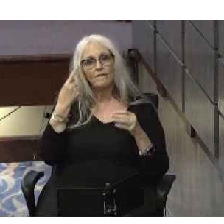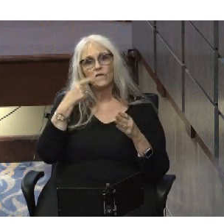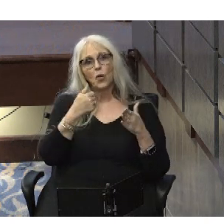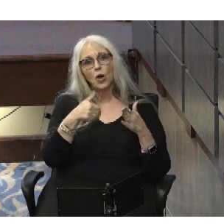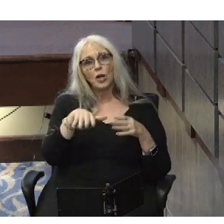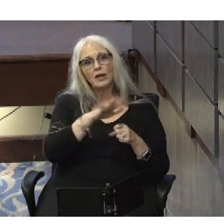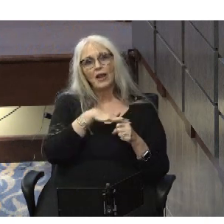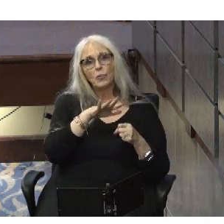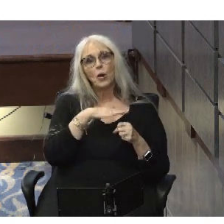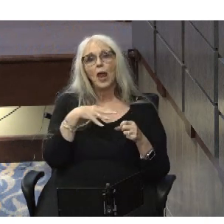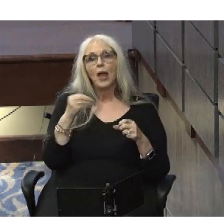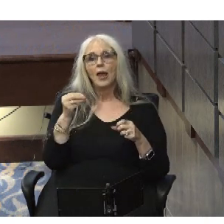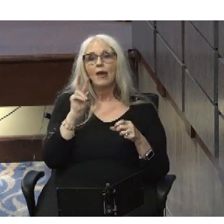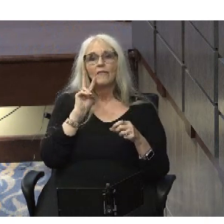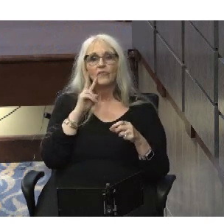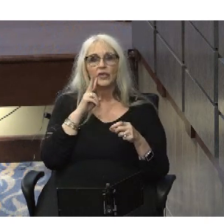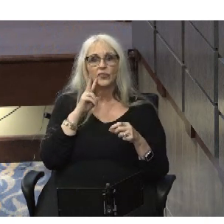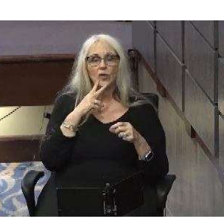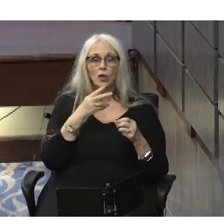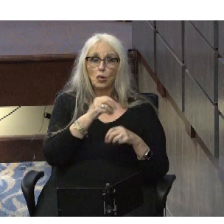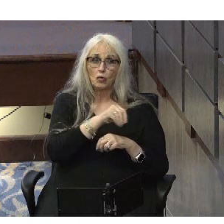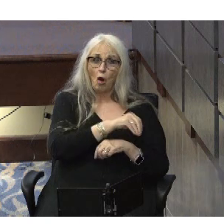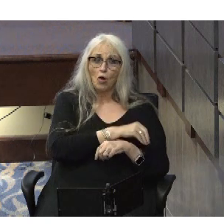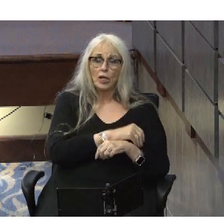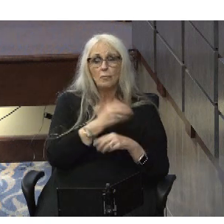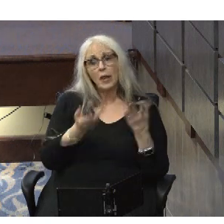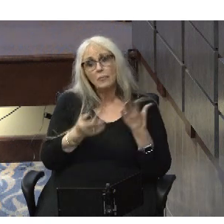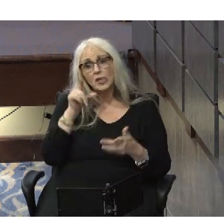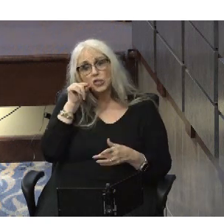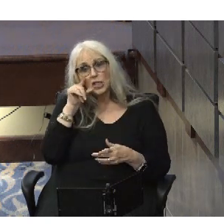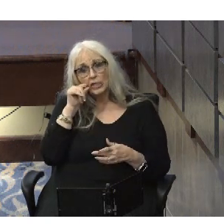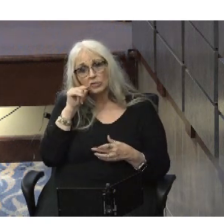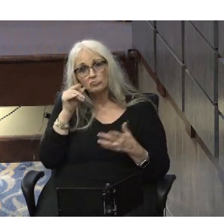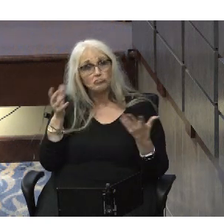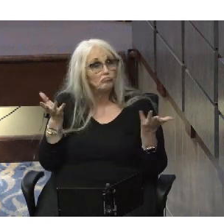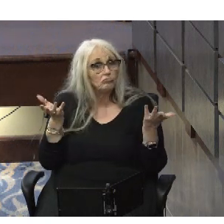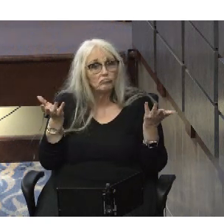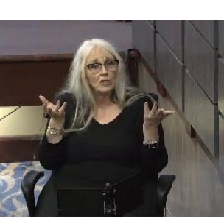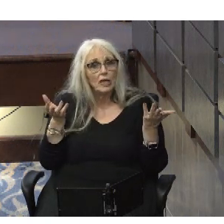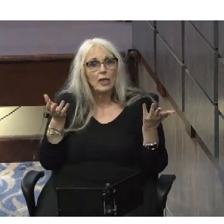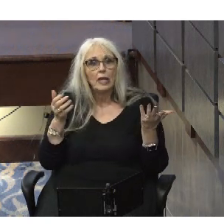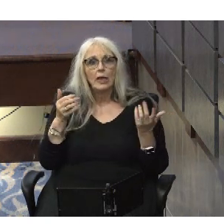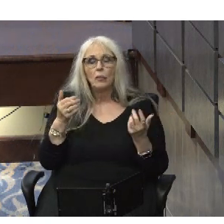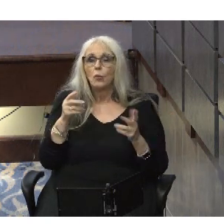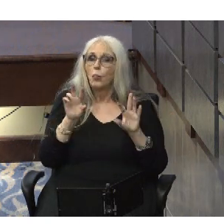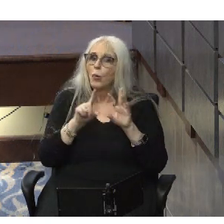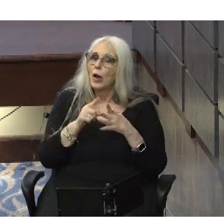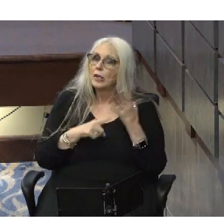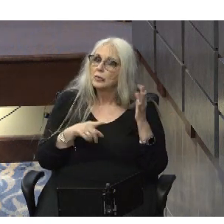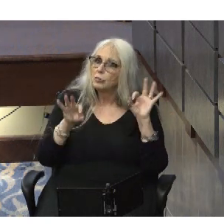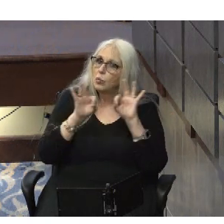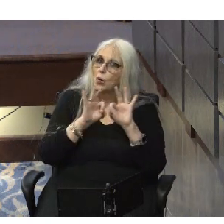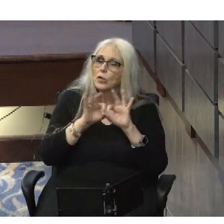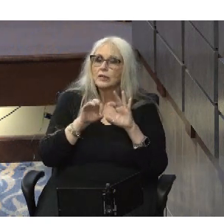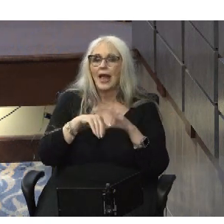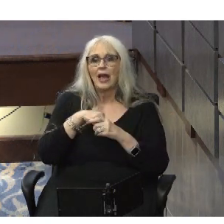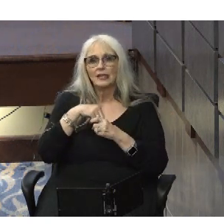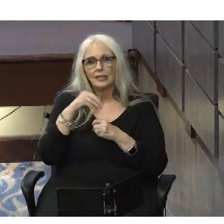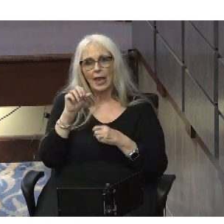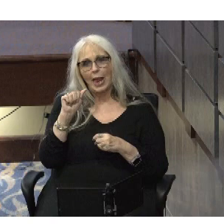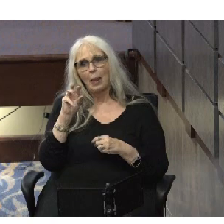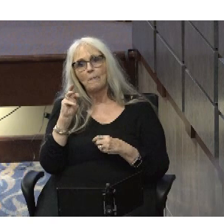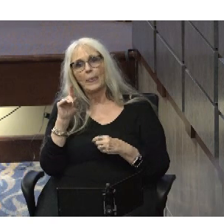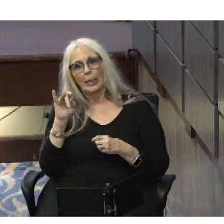even a meditation and prayer garden, or perhaps some chickens or an off-leash dog park. A key part of any healthy community are the outdoors amenities to